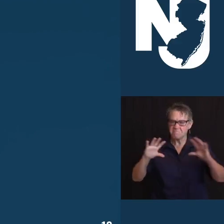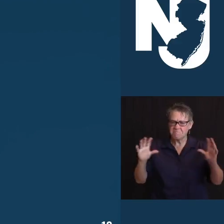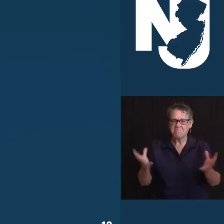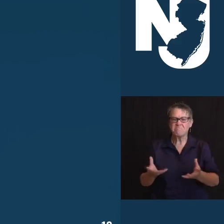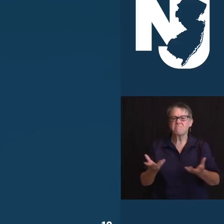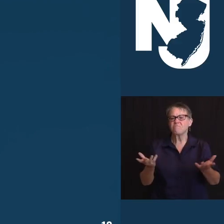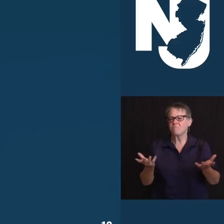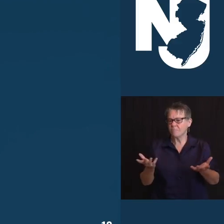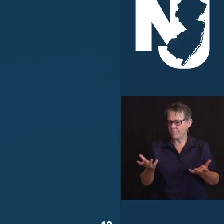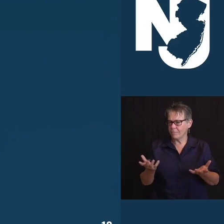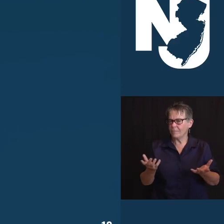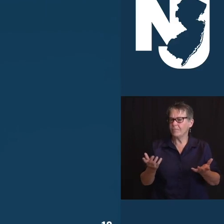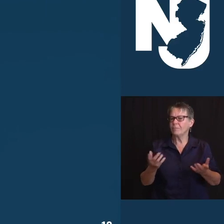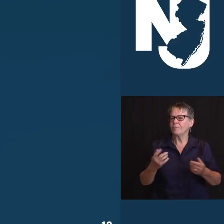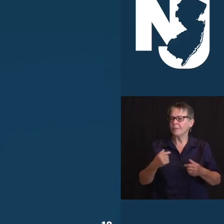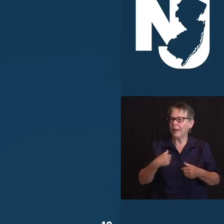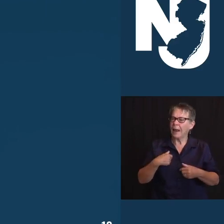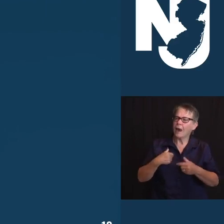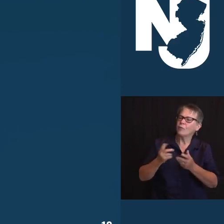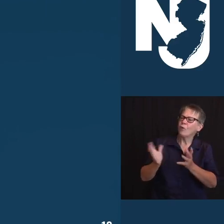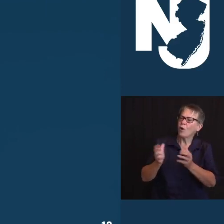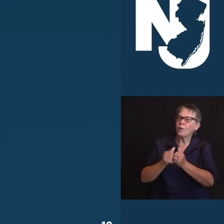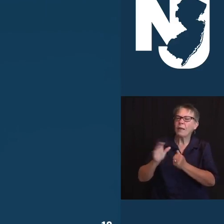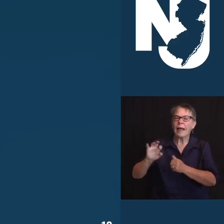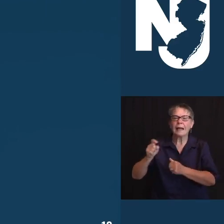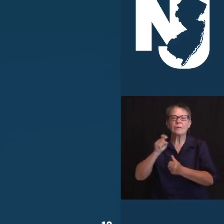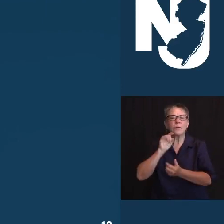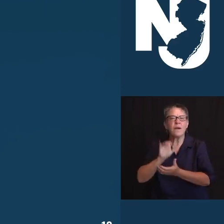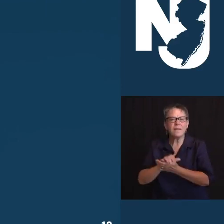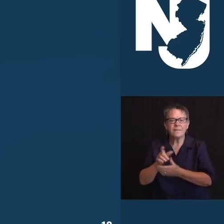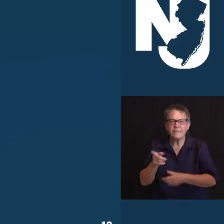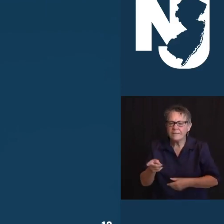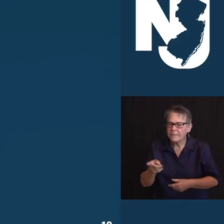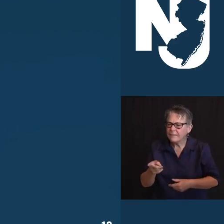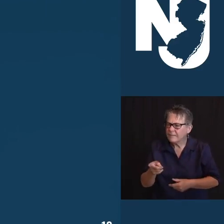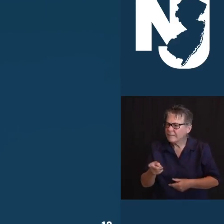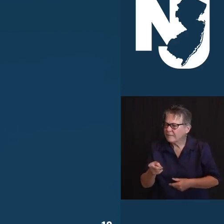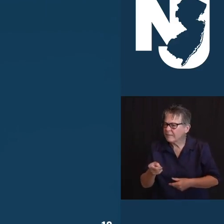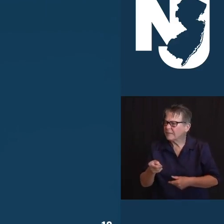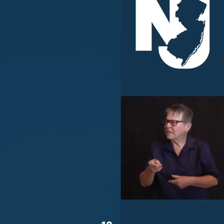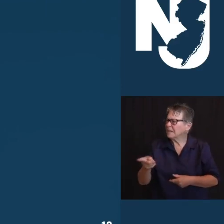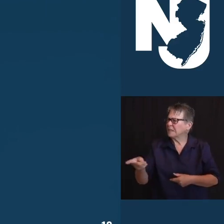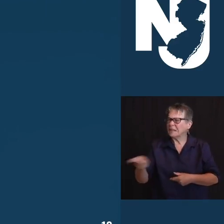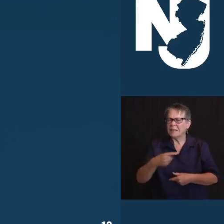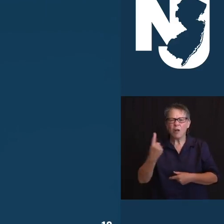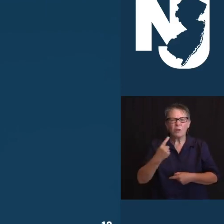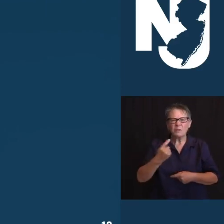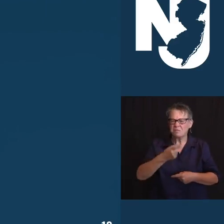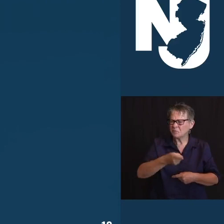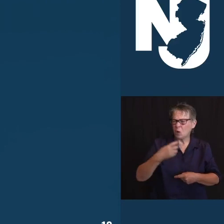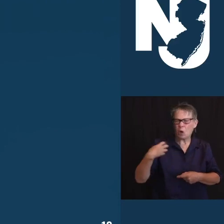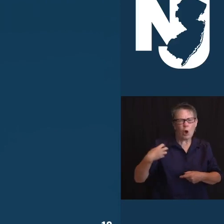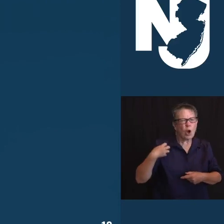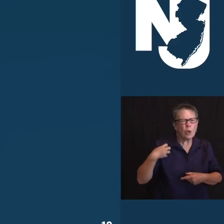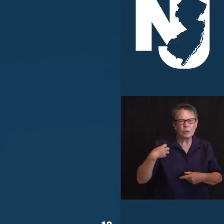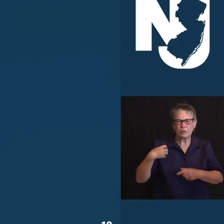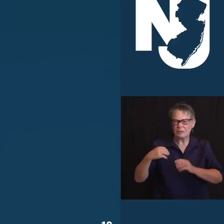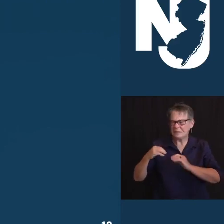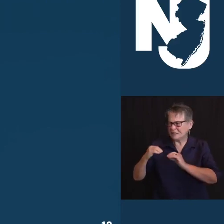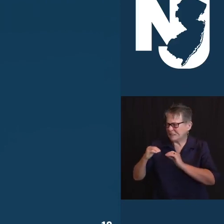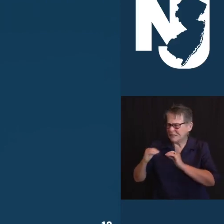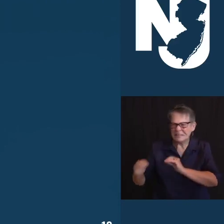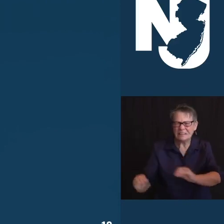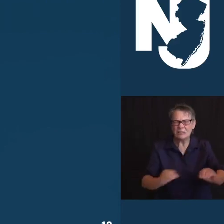point, long after these kids that he coached had grown up and had gone to college and had careers, that stay on the